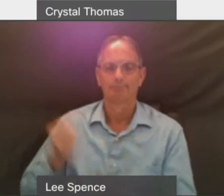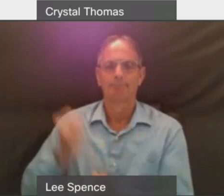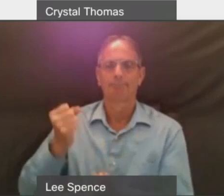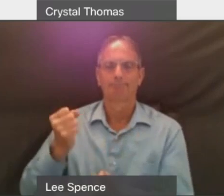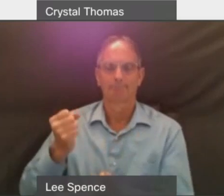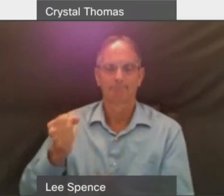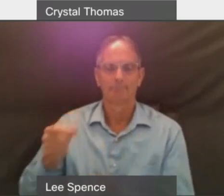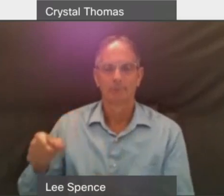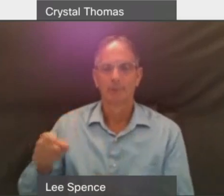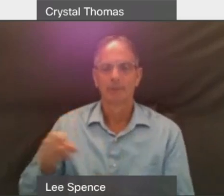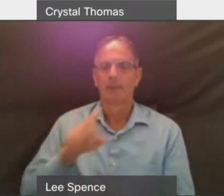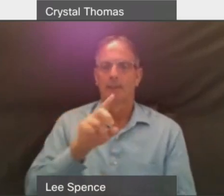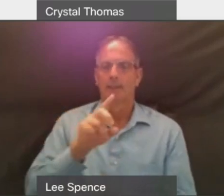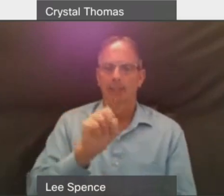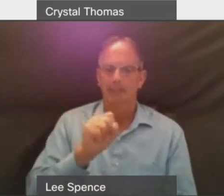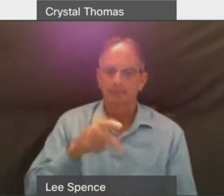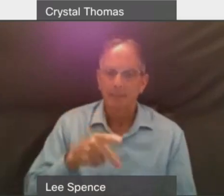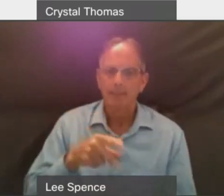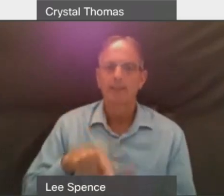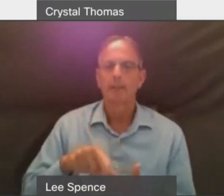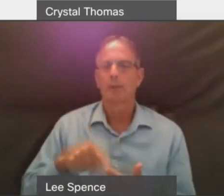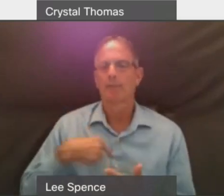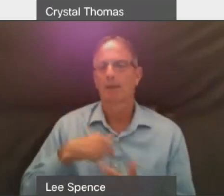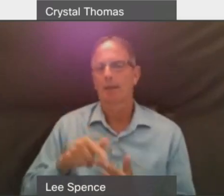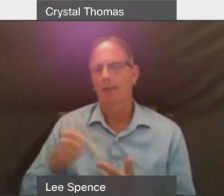have. So you have DSPs and other